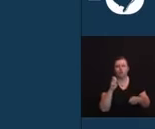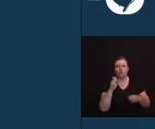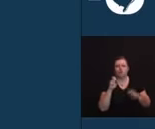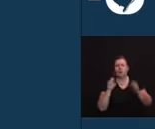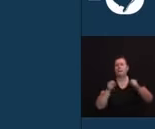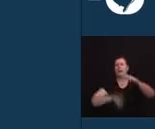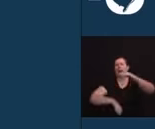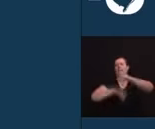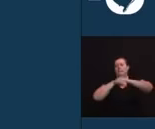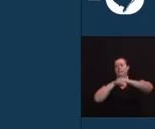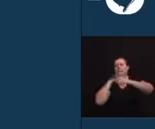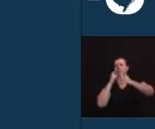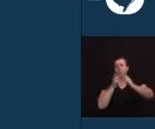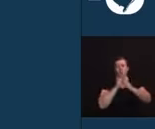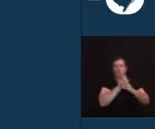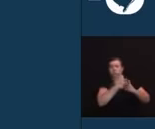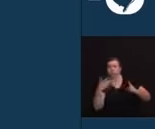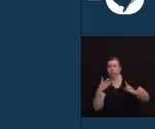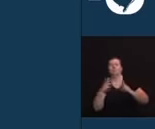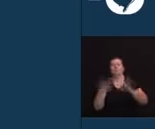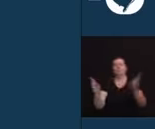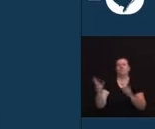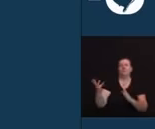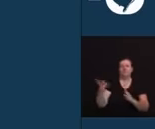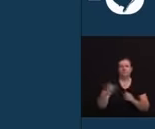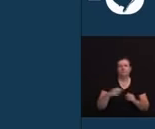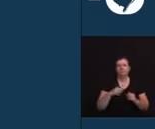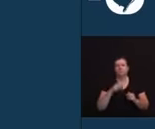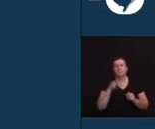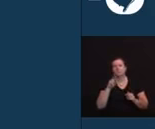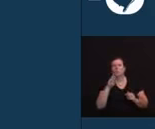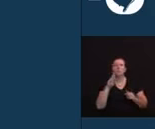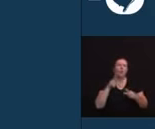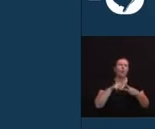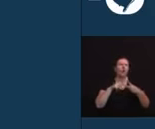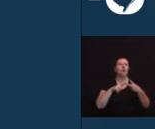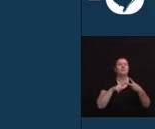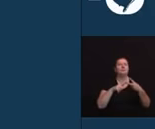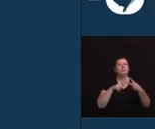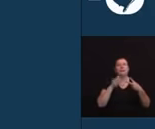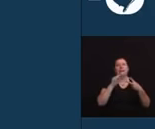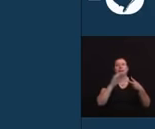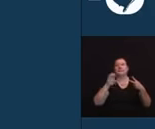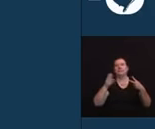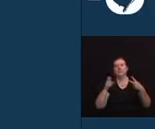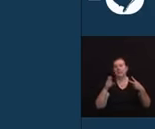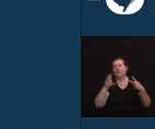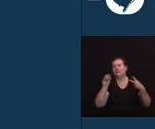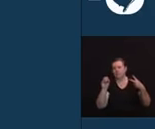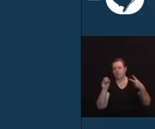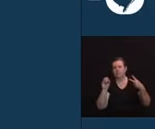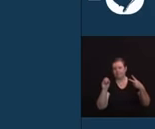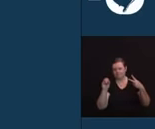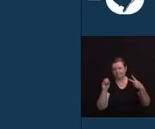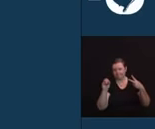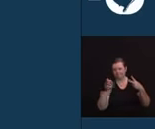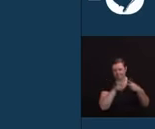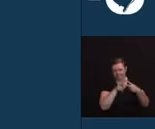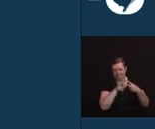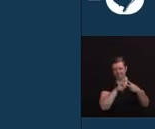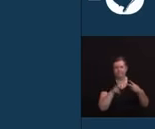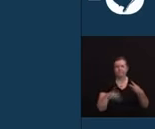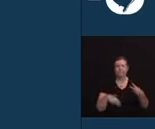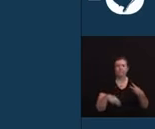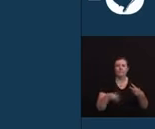in Newark and more broadly in Essex County. And Judy, thank you for your leadership there, which currently, by the way, is ground zero of the